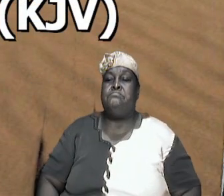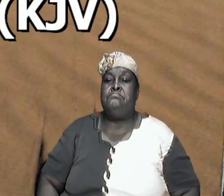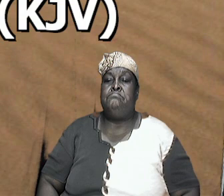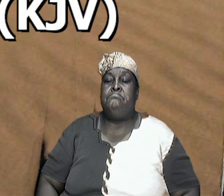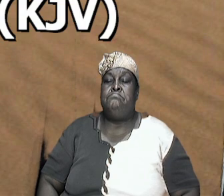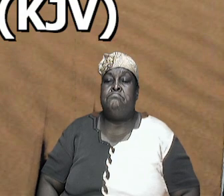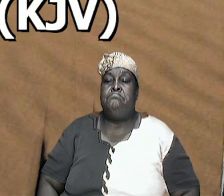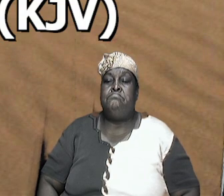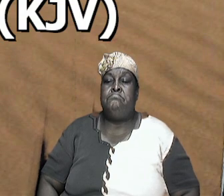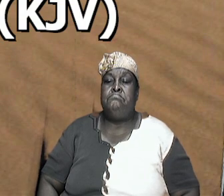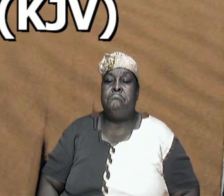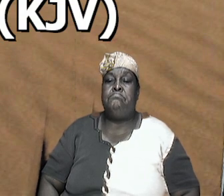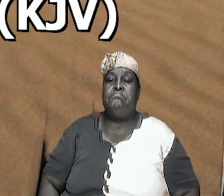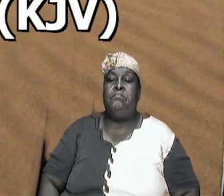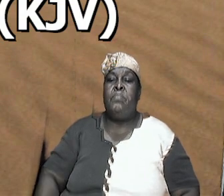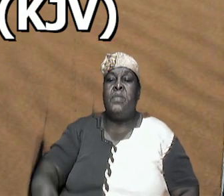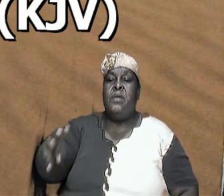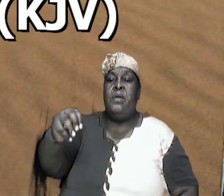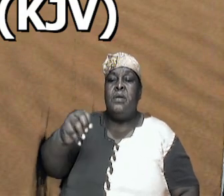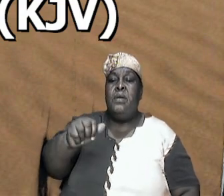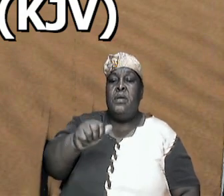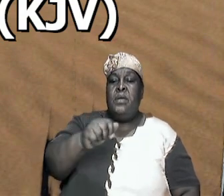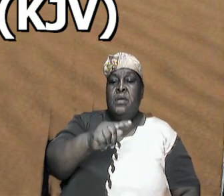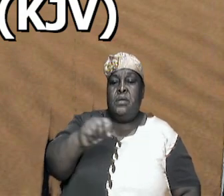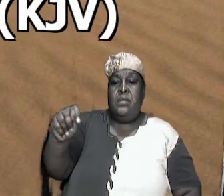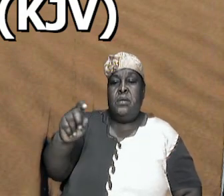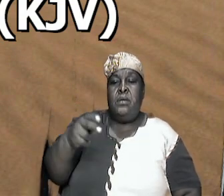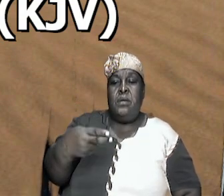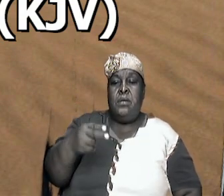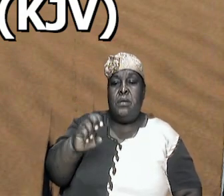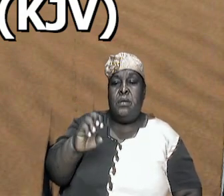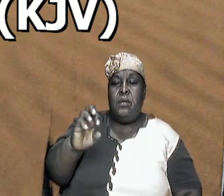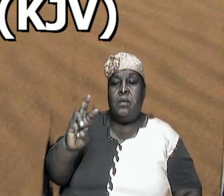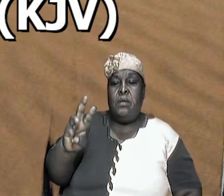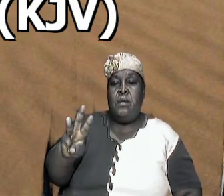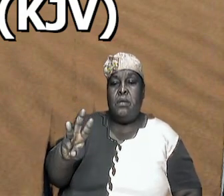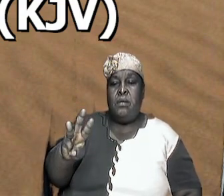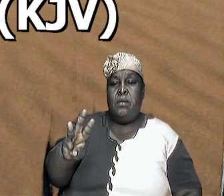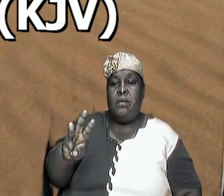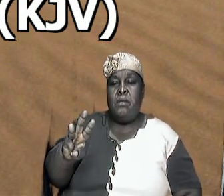correct myself. This is Matthew 4, verse 19, right? So he,